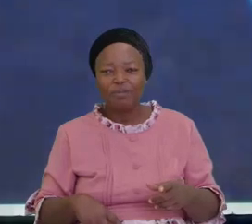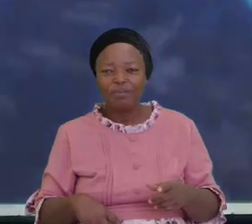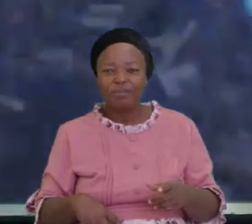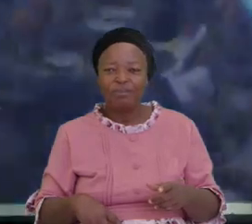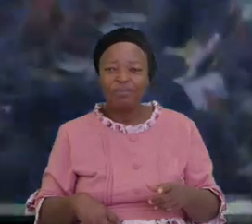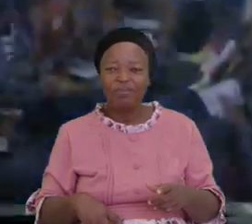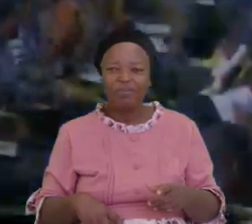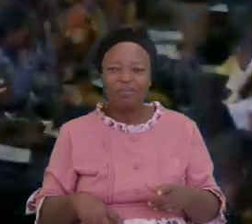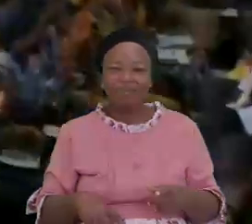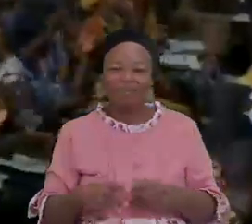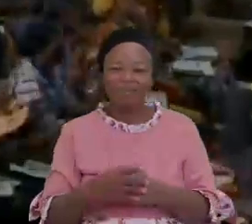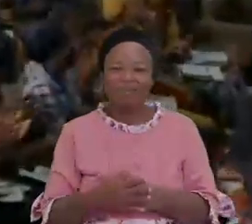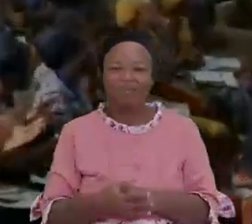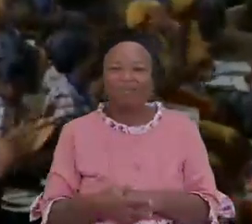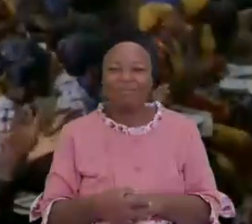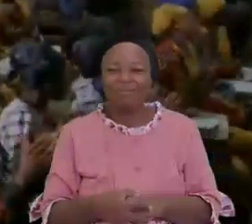Run.